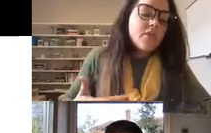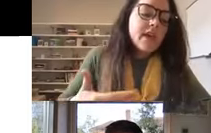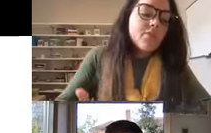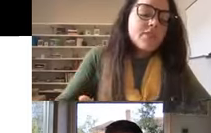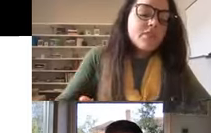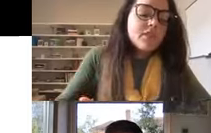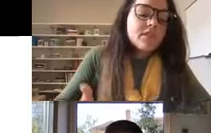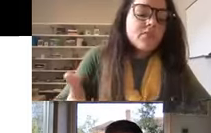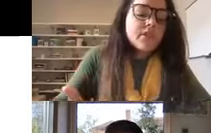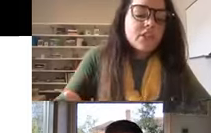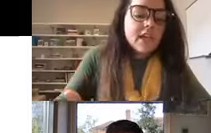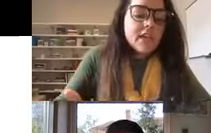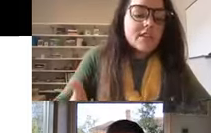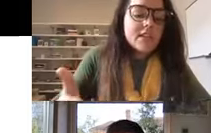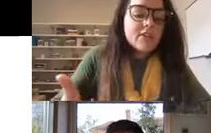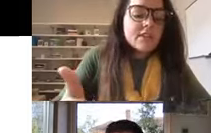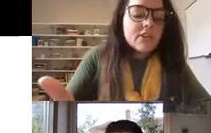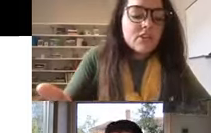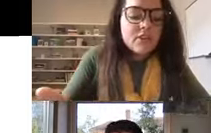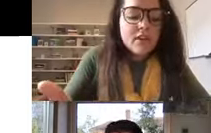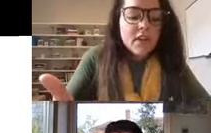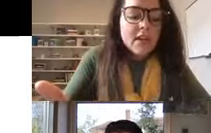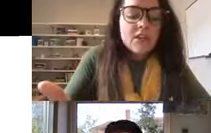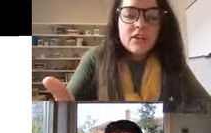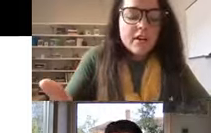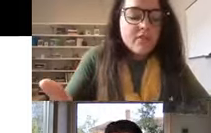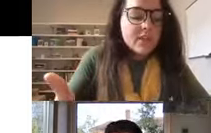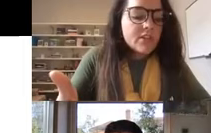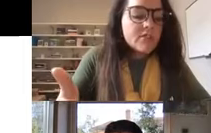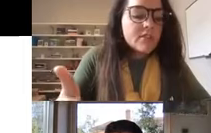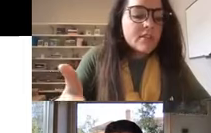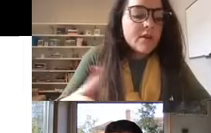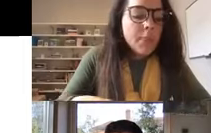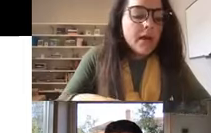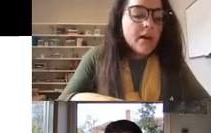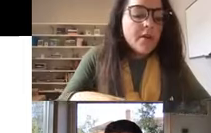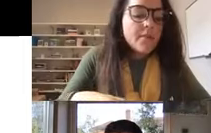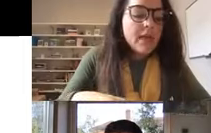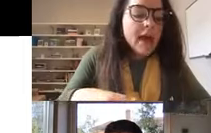how do we help students appreciate the intersectional nature of issues?